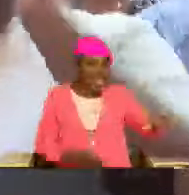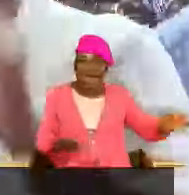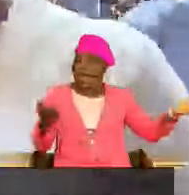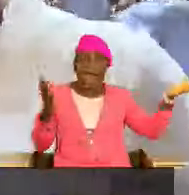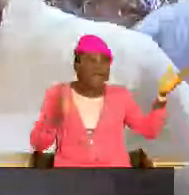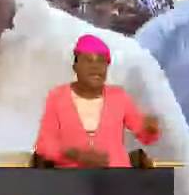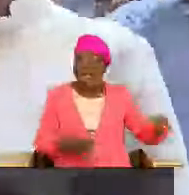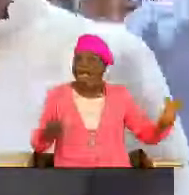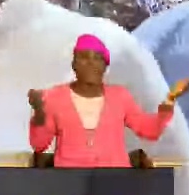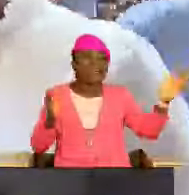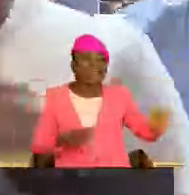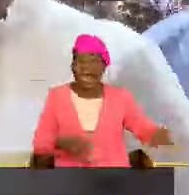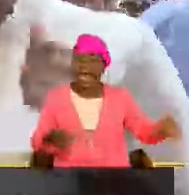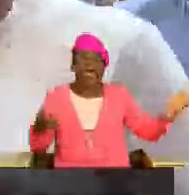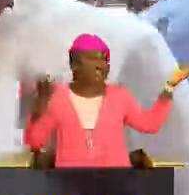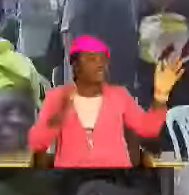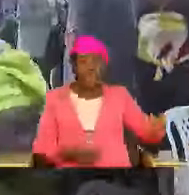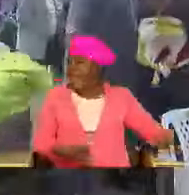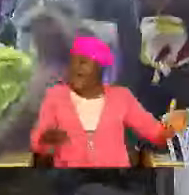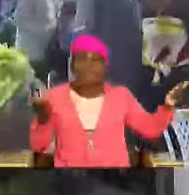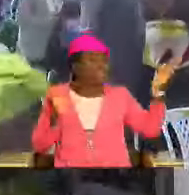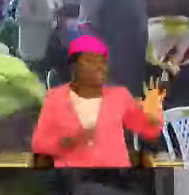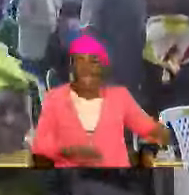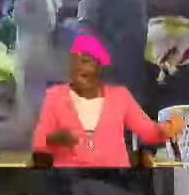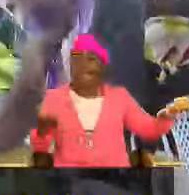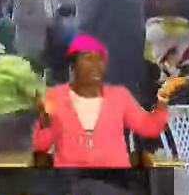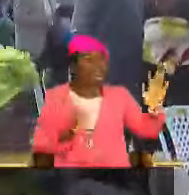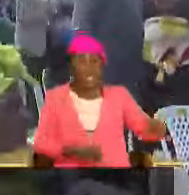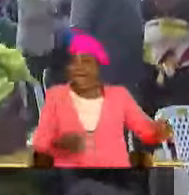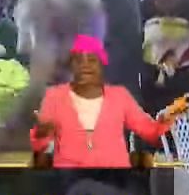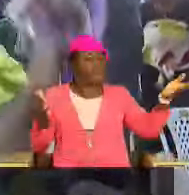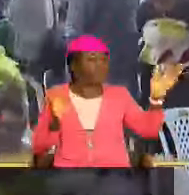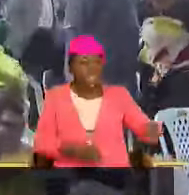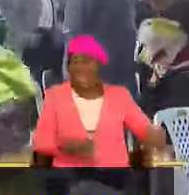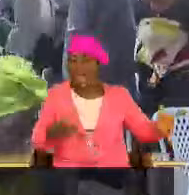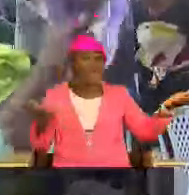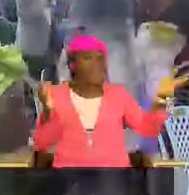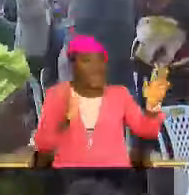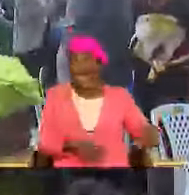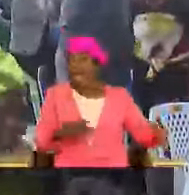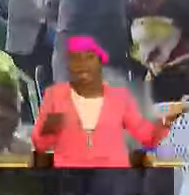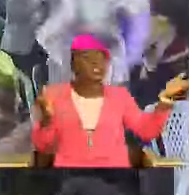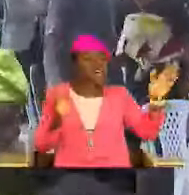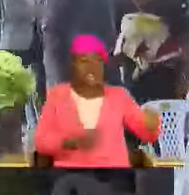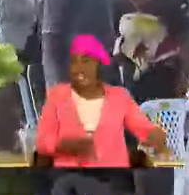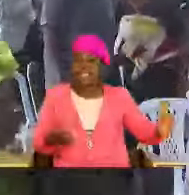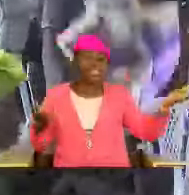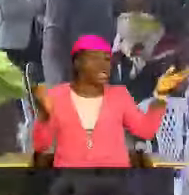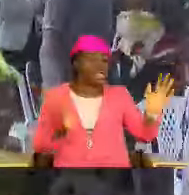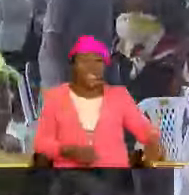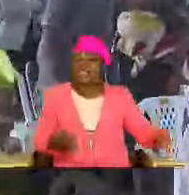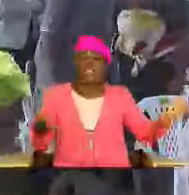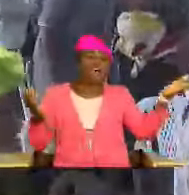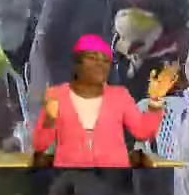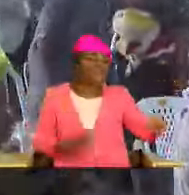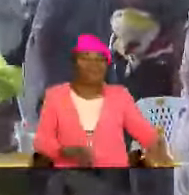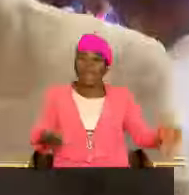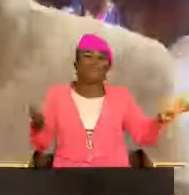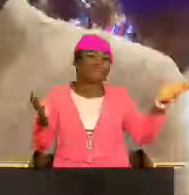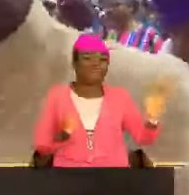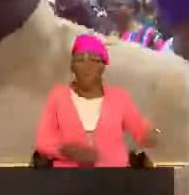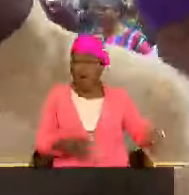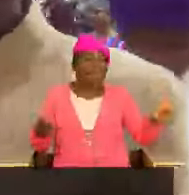bloodline and I'm not a candidate I am not a candidate cash